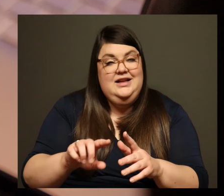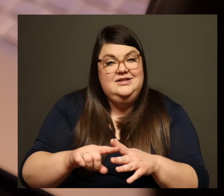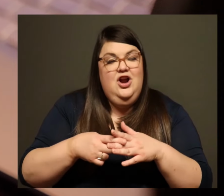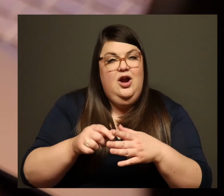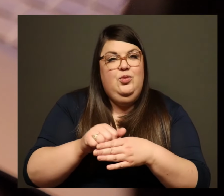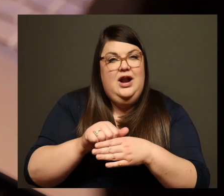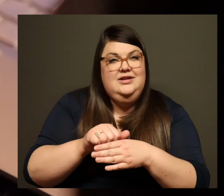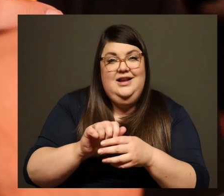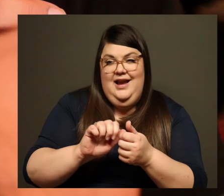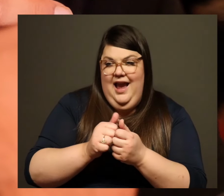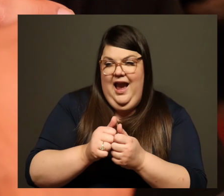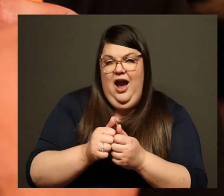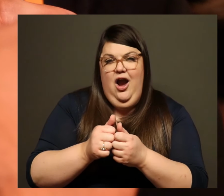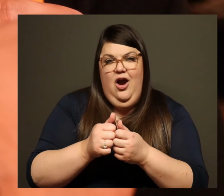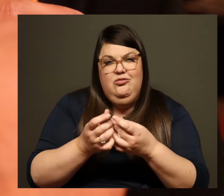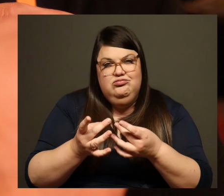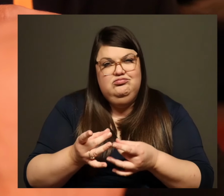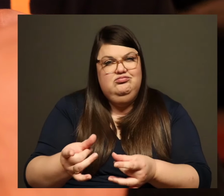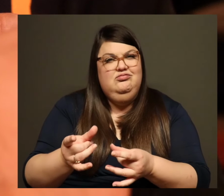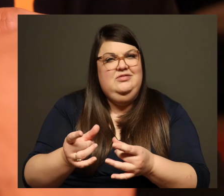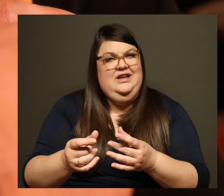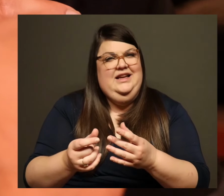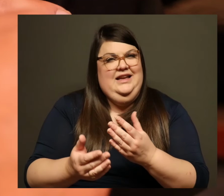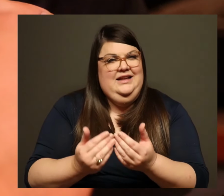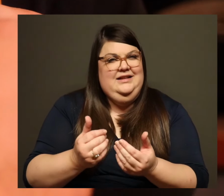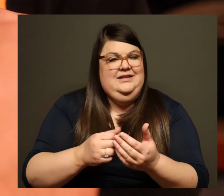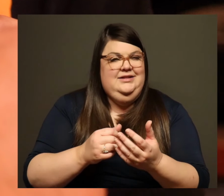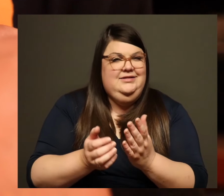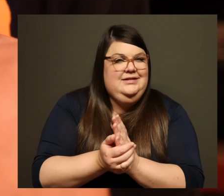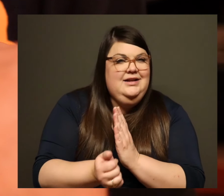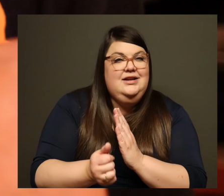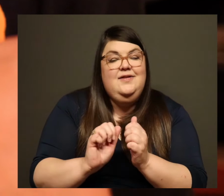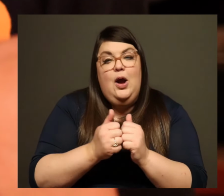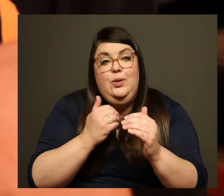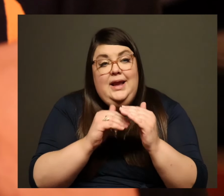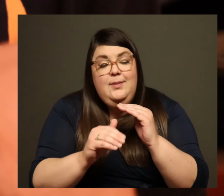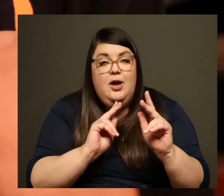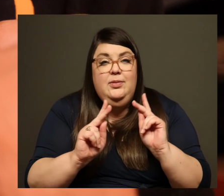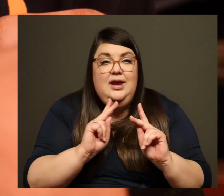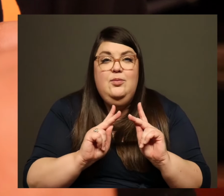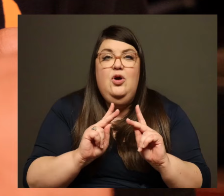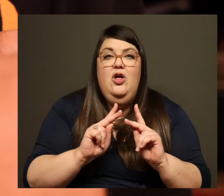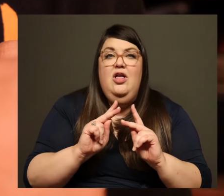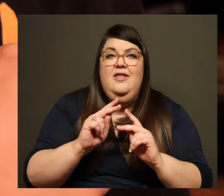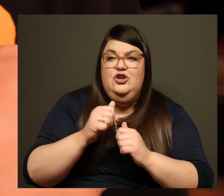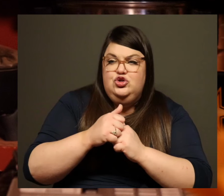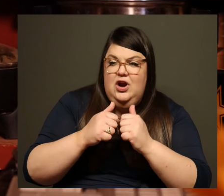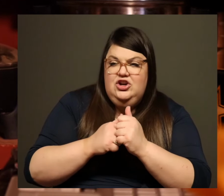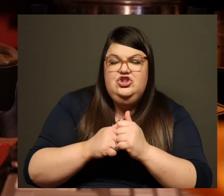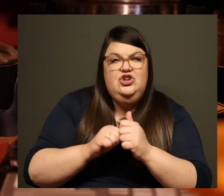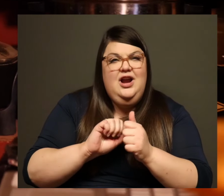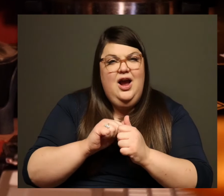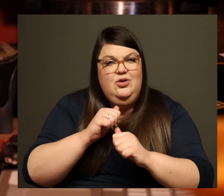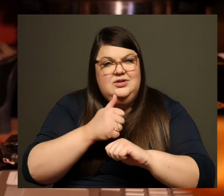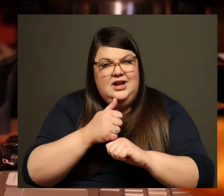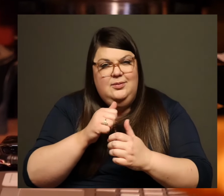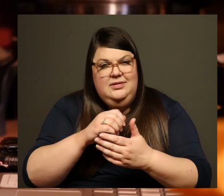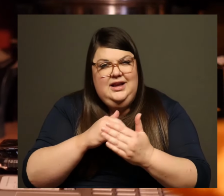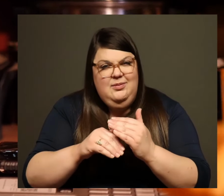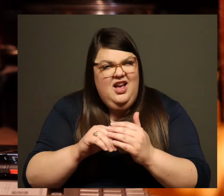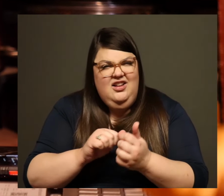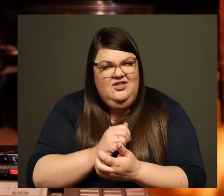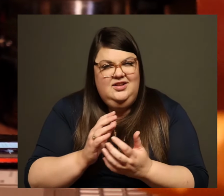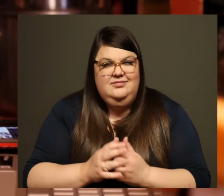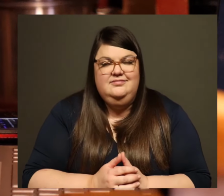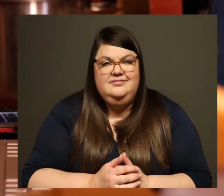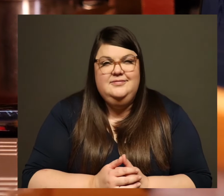too. How do we do those basic skills of how to email people? What is like the proper structure of an email? You